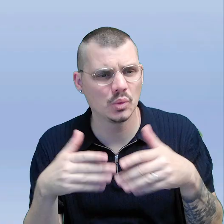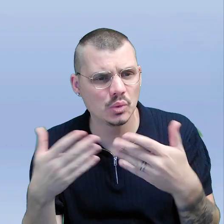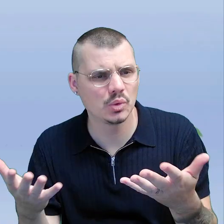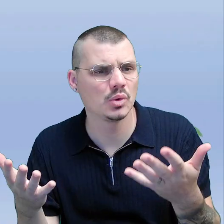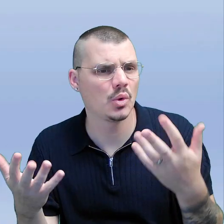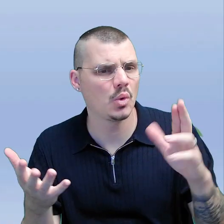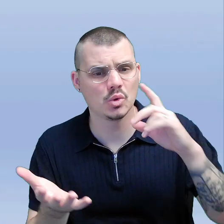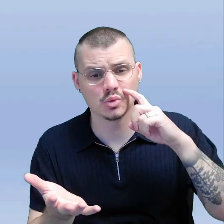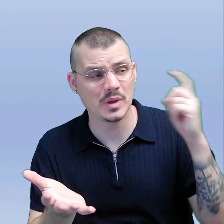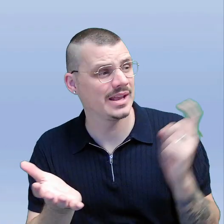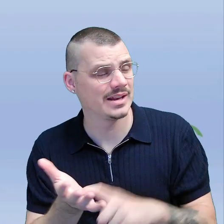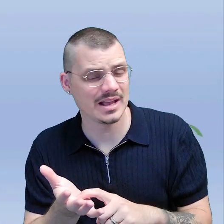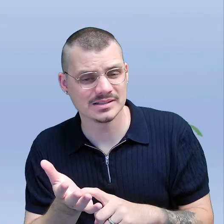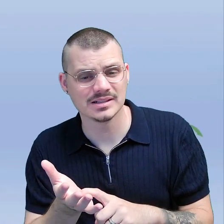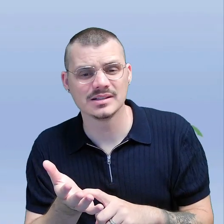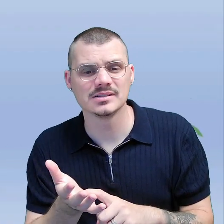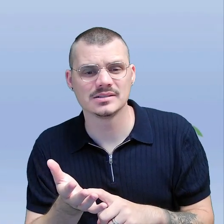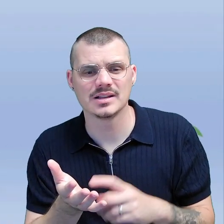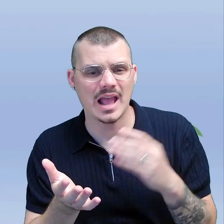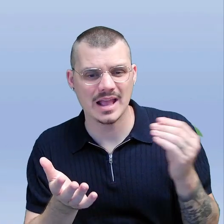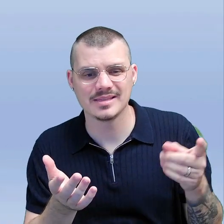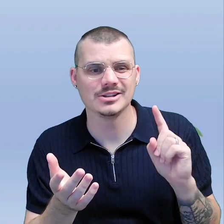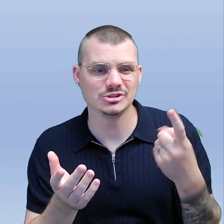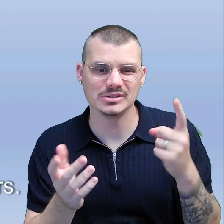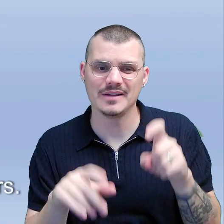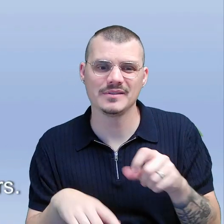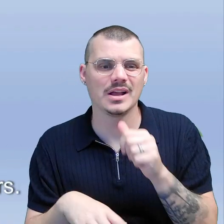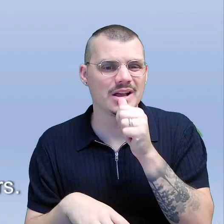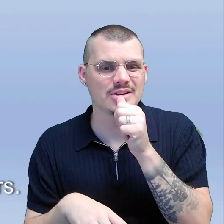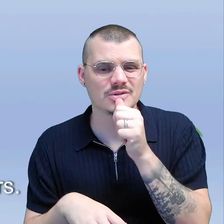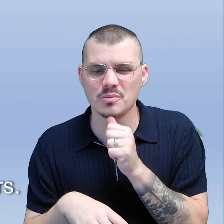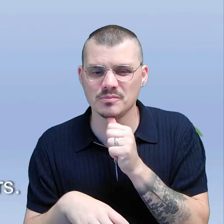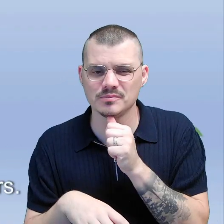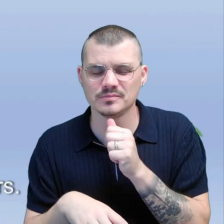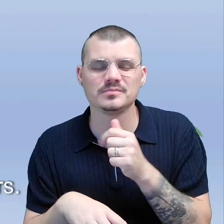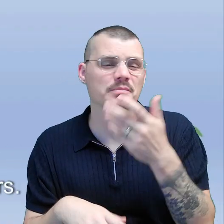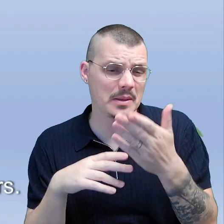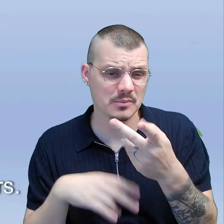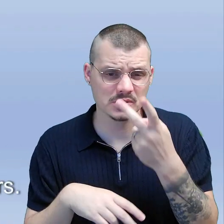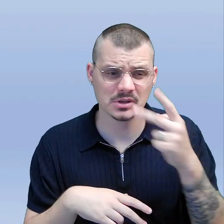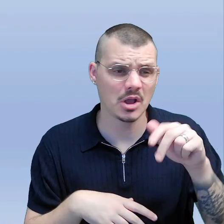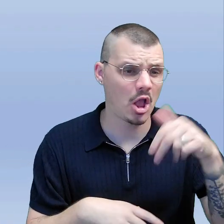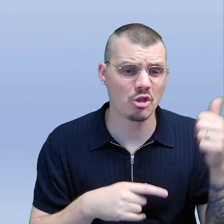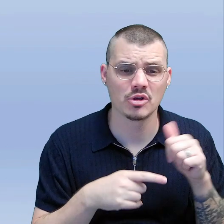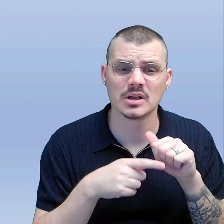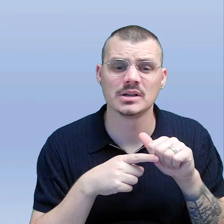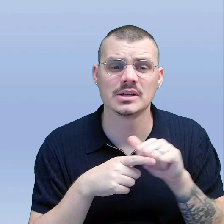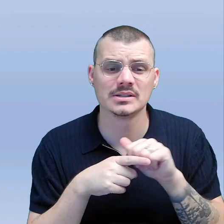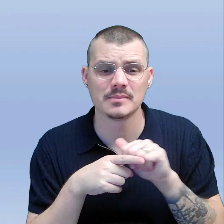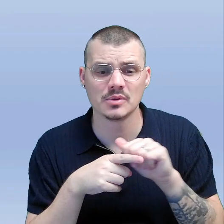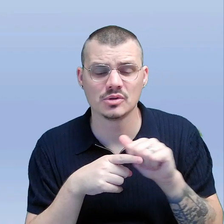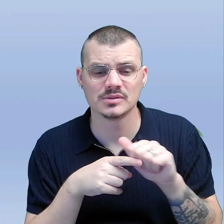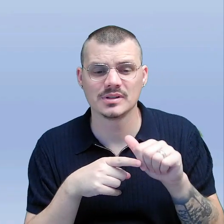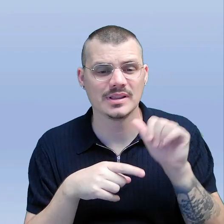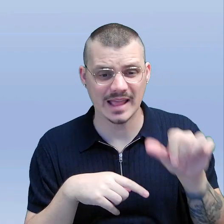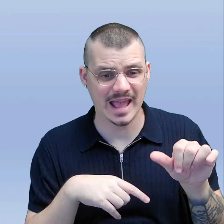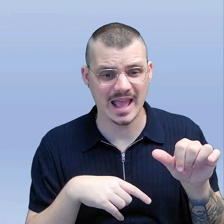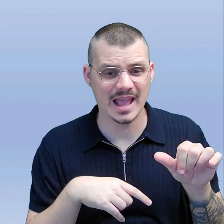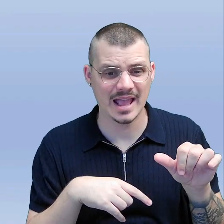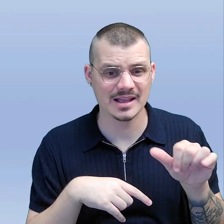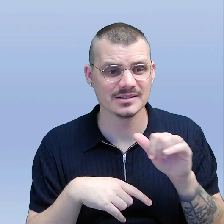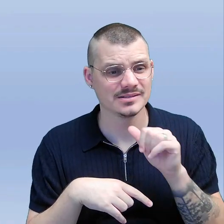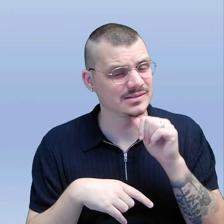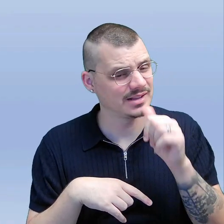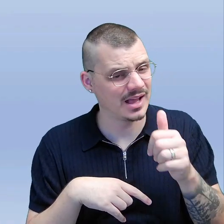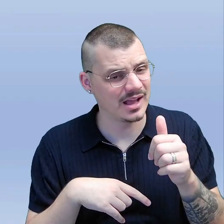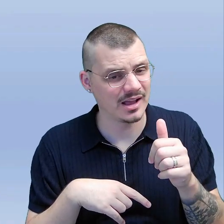recognized, and they just cope with it. Now, you remember from other seminars, that isn't a